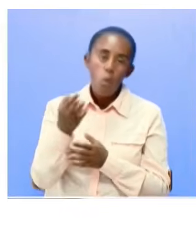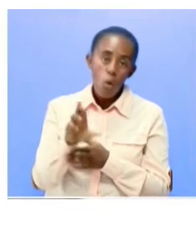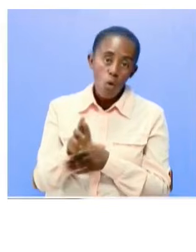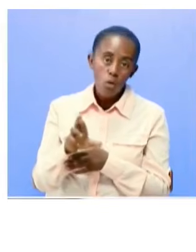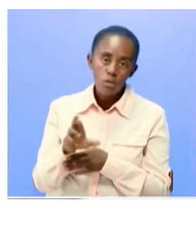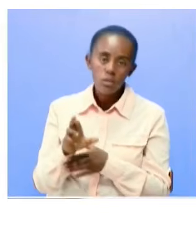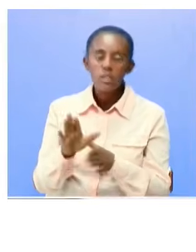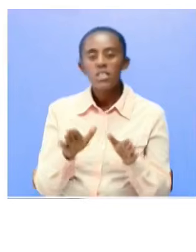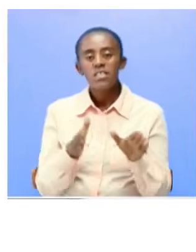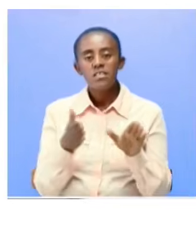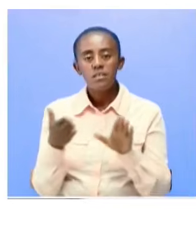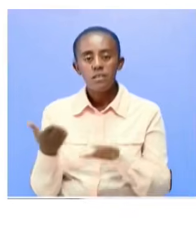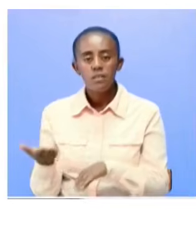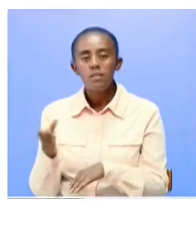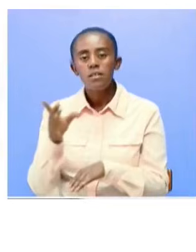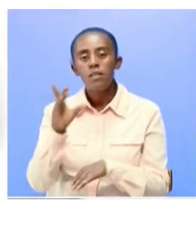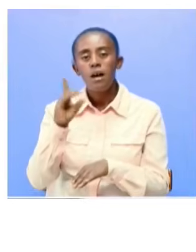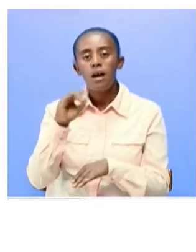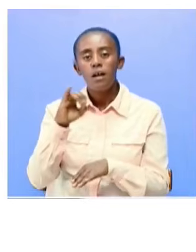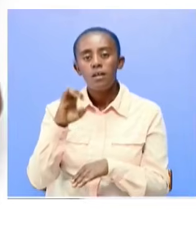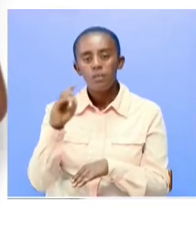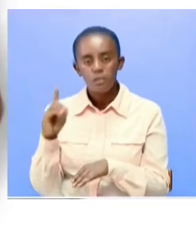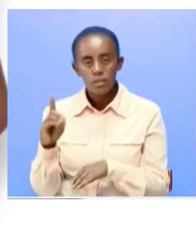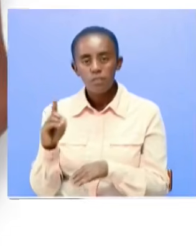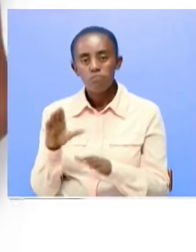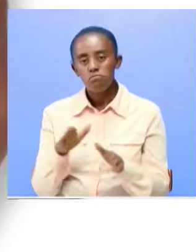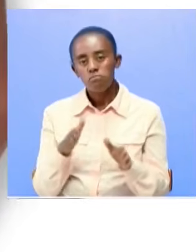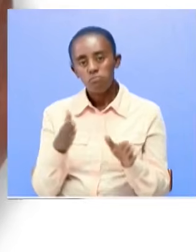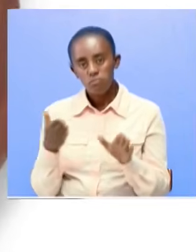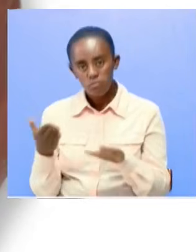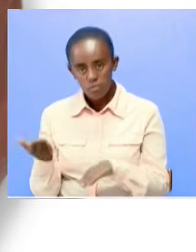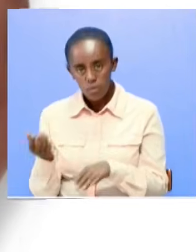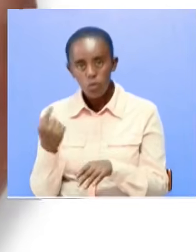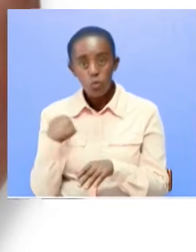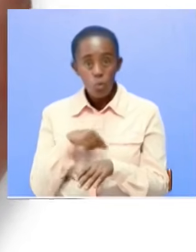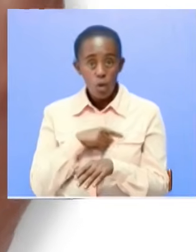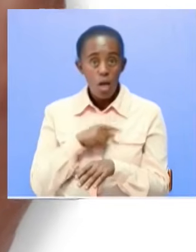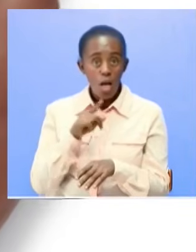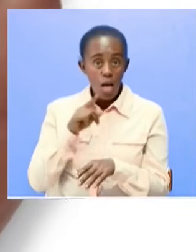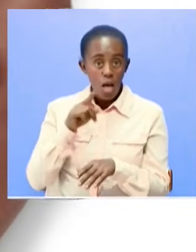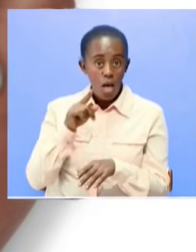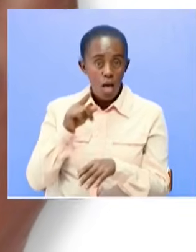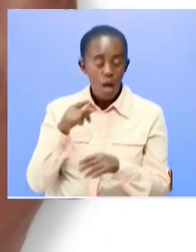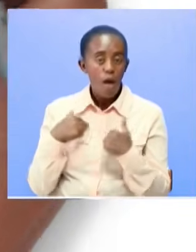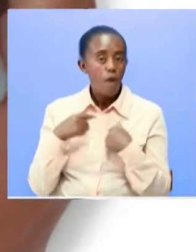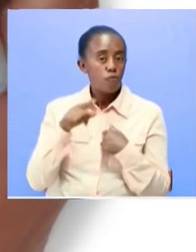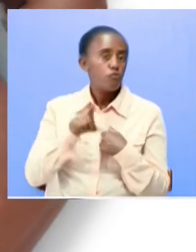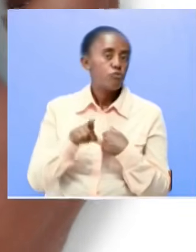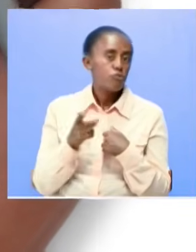or died in another ways, we have to use